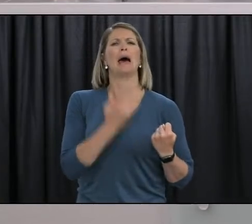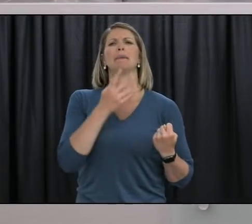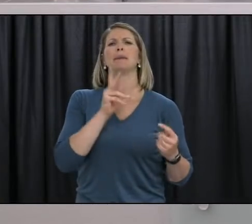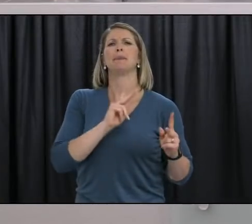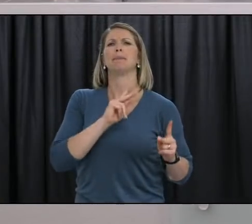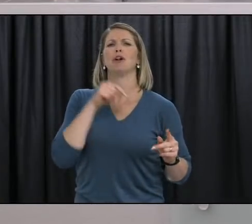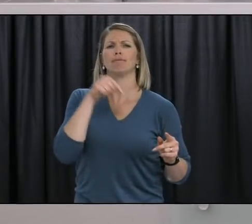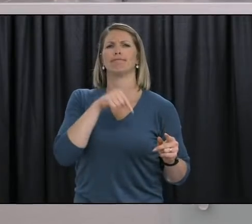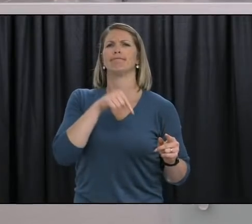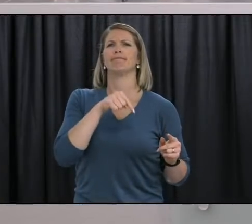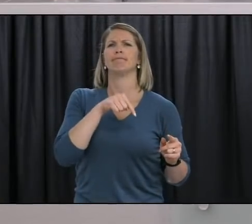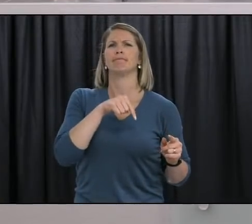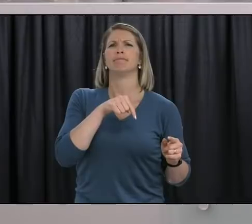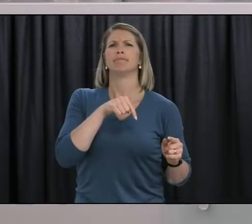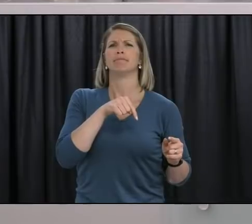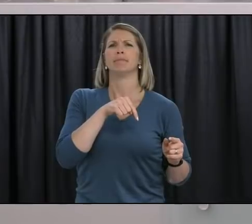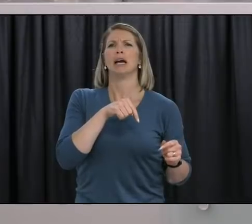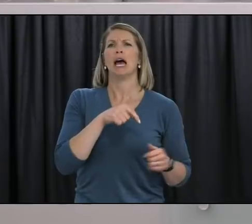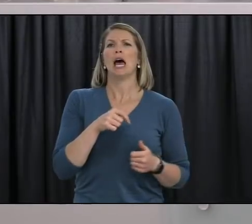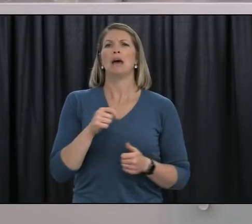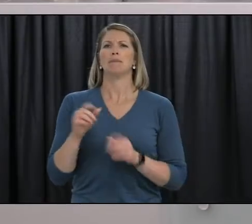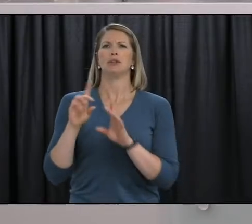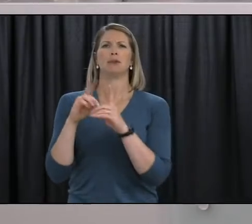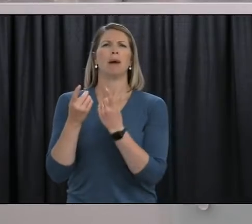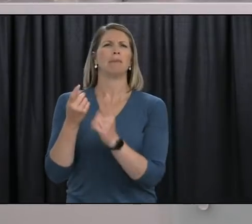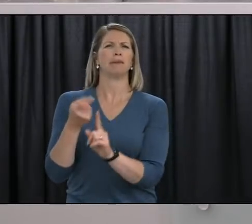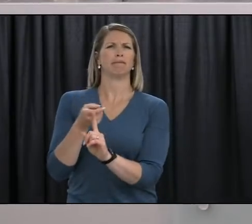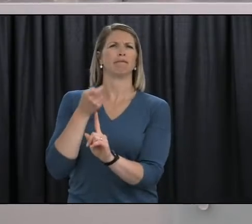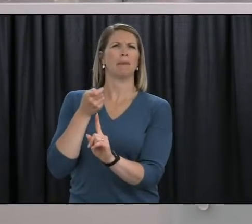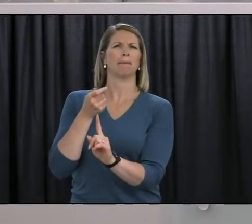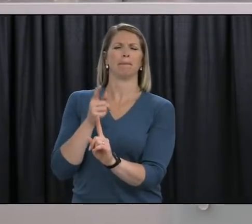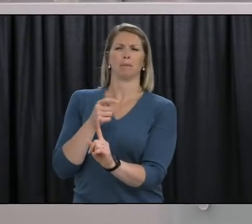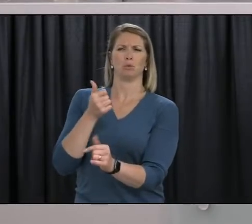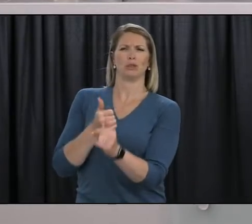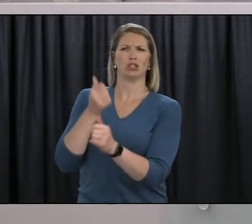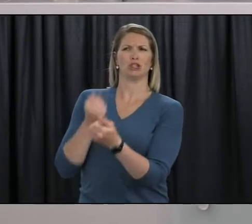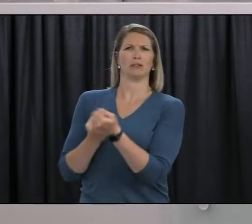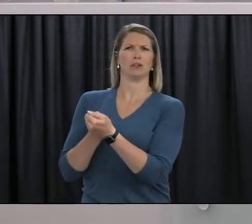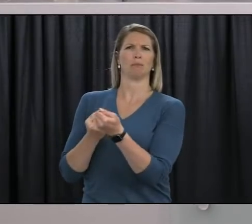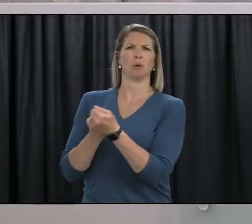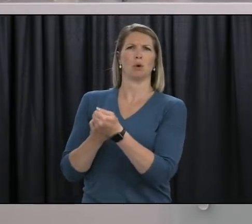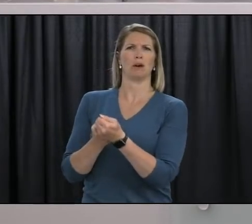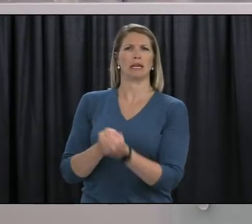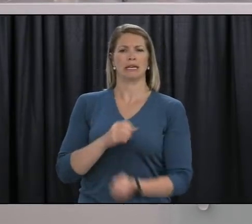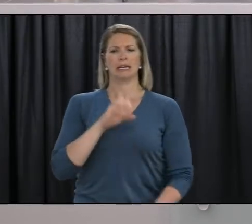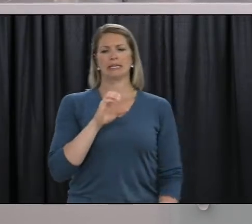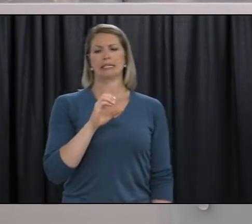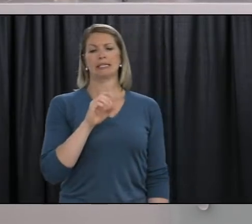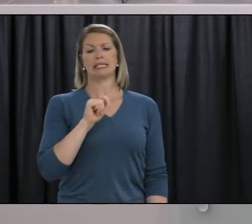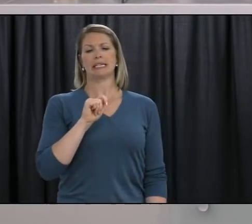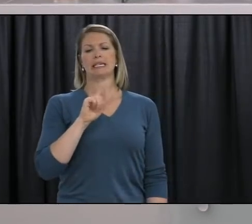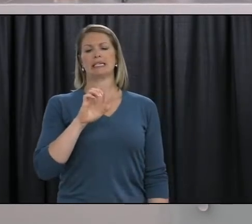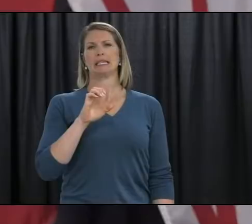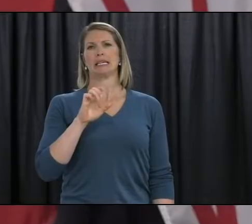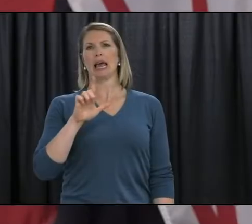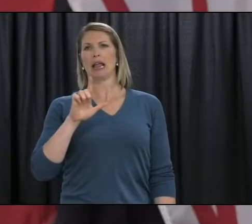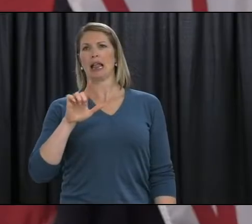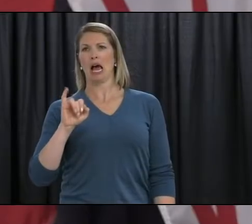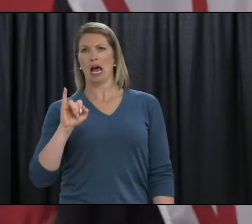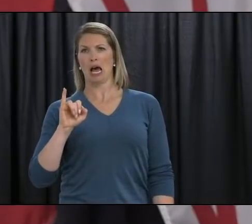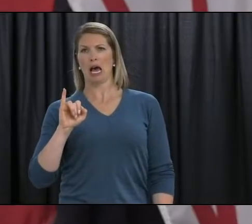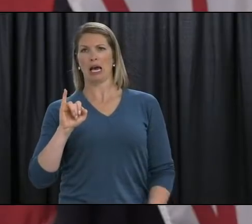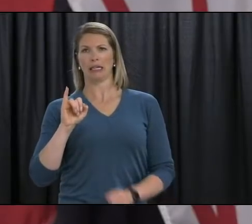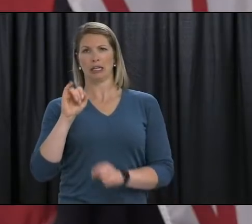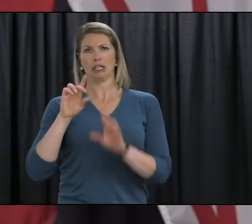and what departments are they being drawn from? Yeah, they're being from TCII, and so there's a number of people there. And